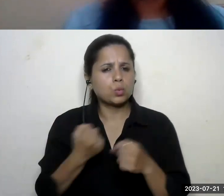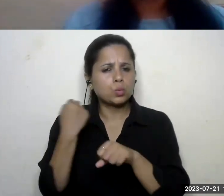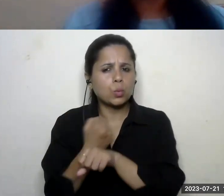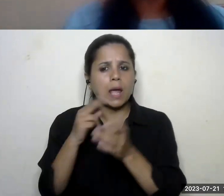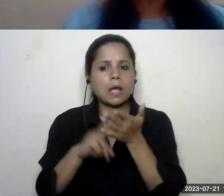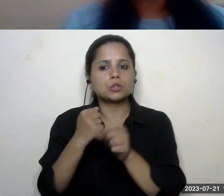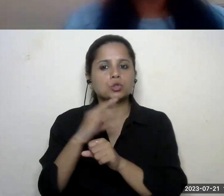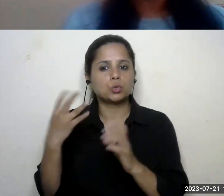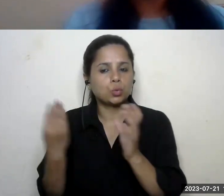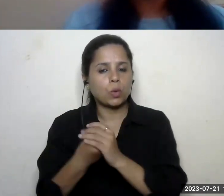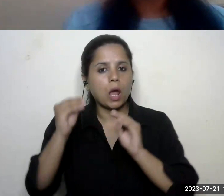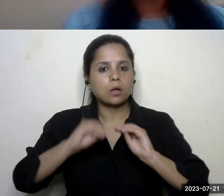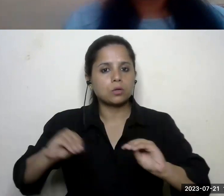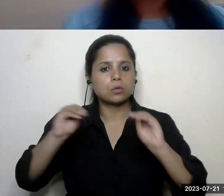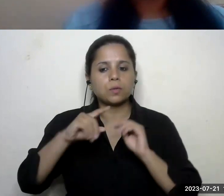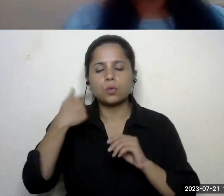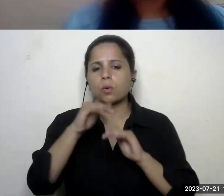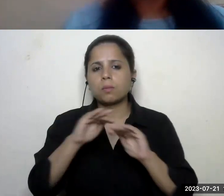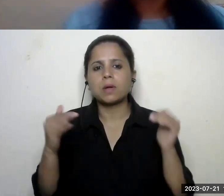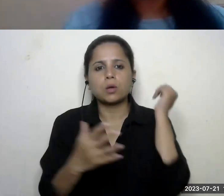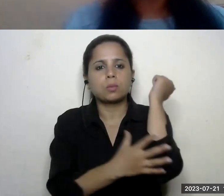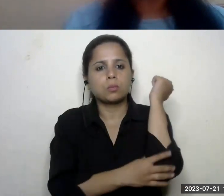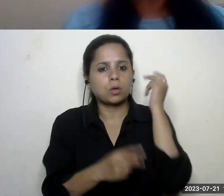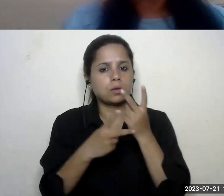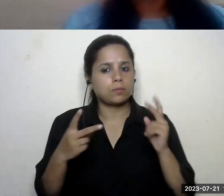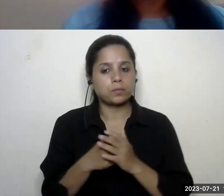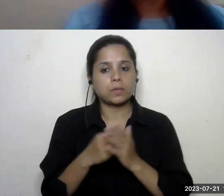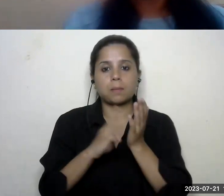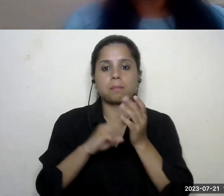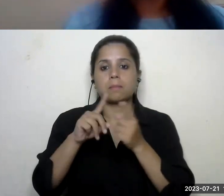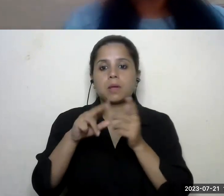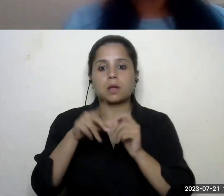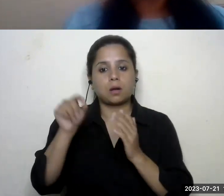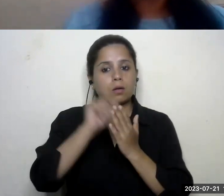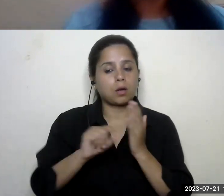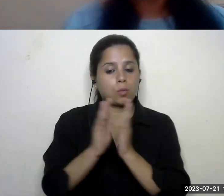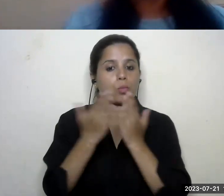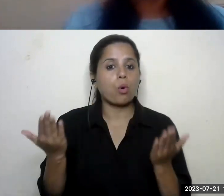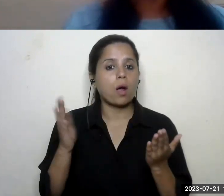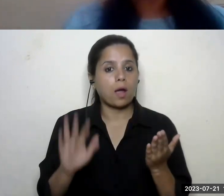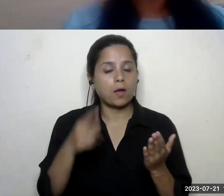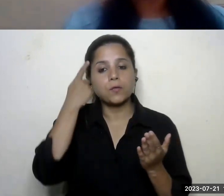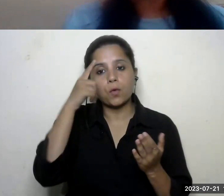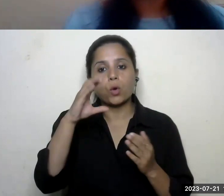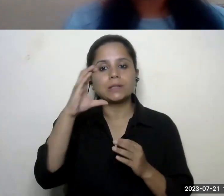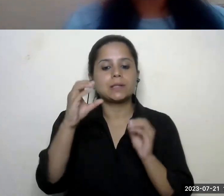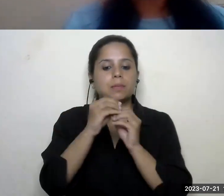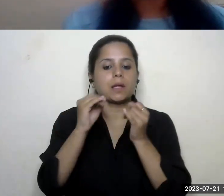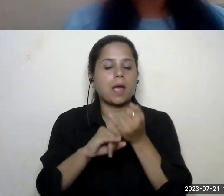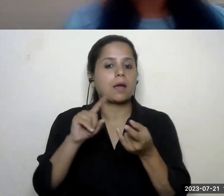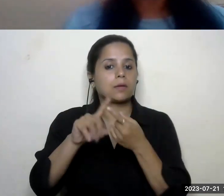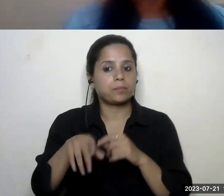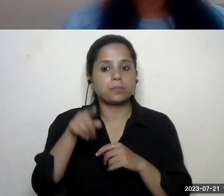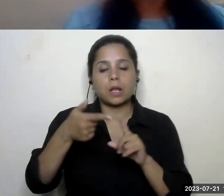NGOs educating underprivileged communities. Meena also writes textbook materials for the CBSE, and as a